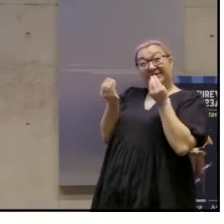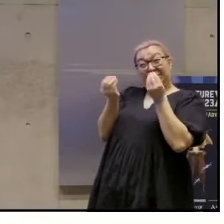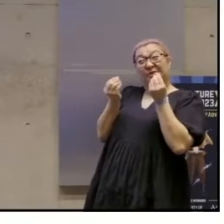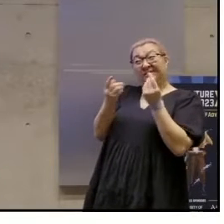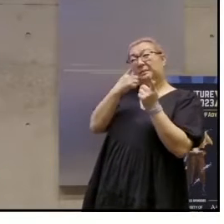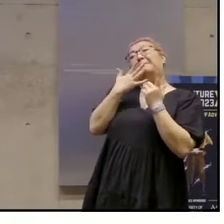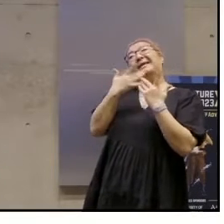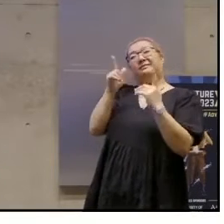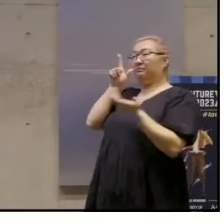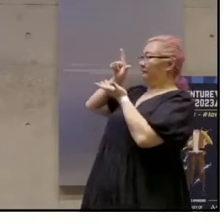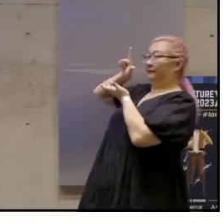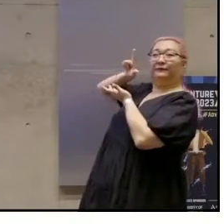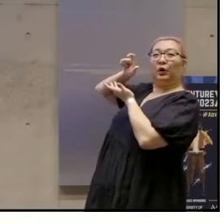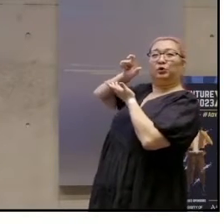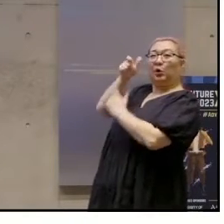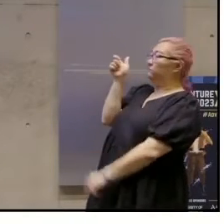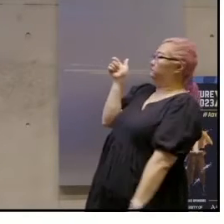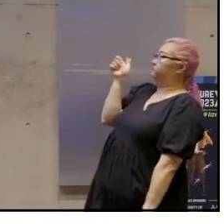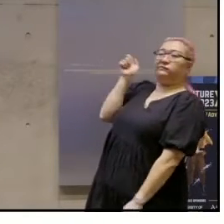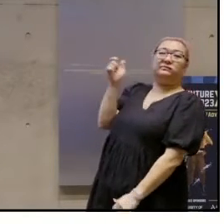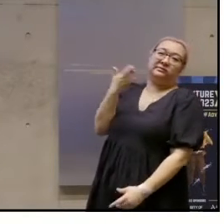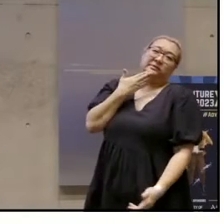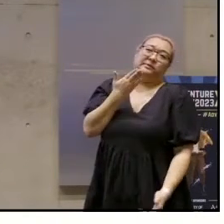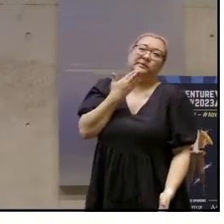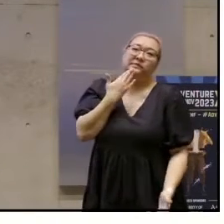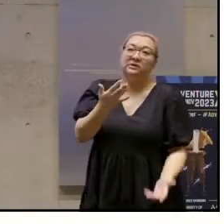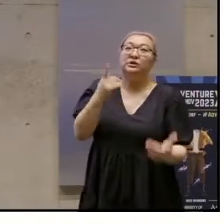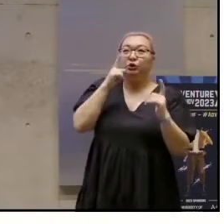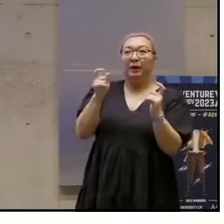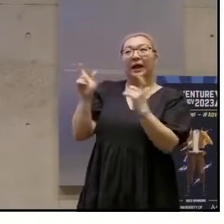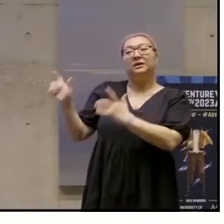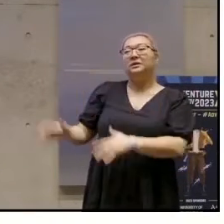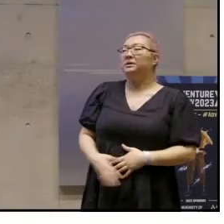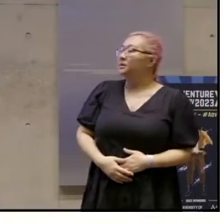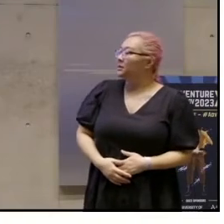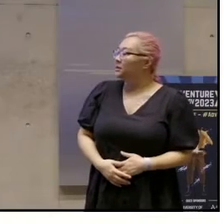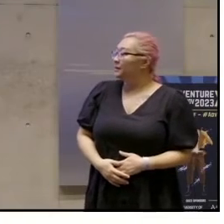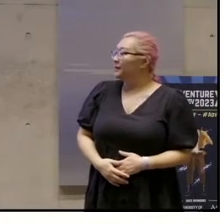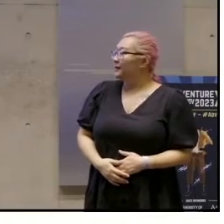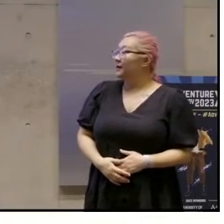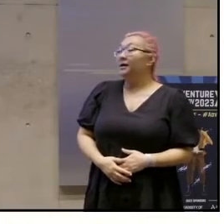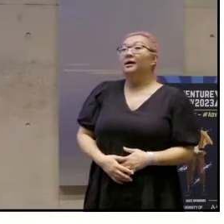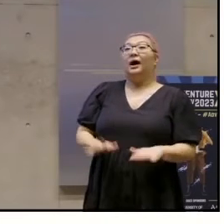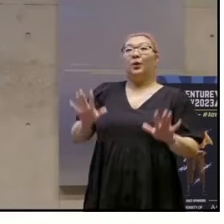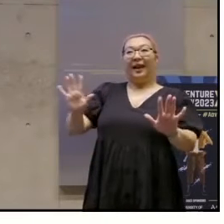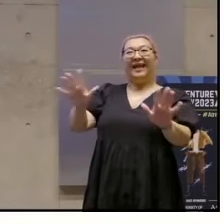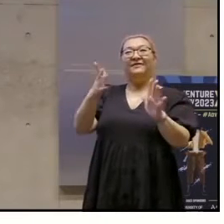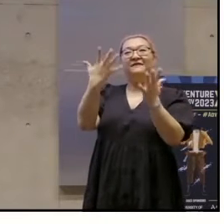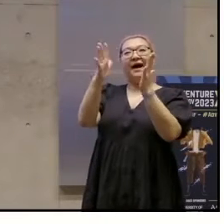okay? And I'm already running out of time, so please, I'll leave this up for another 5 seconds, and I can breathe.